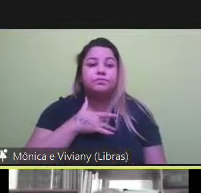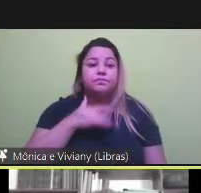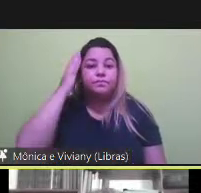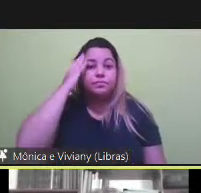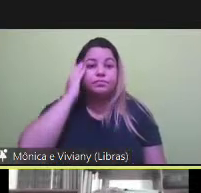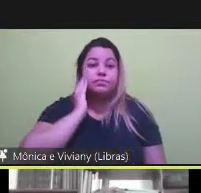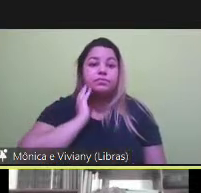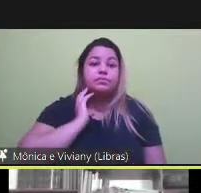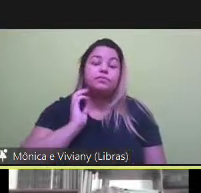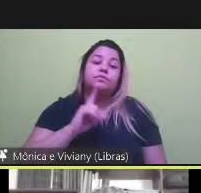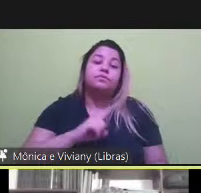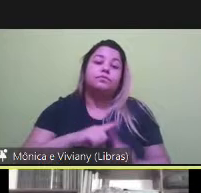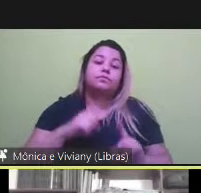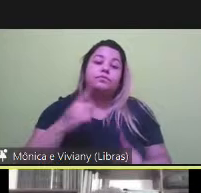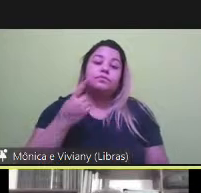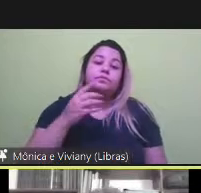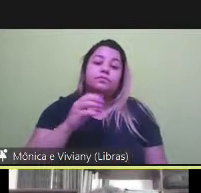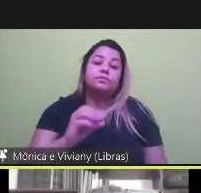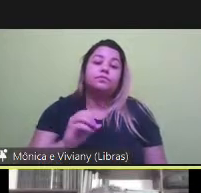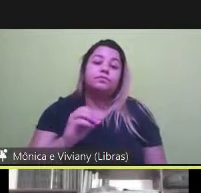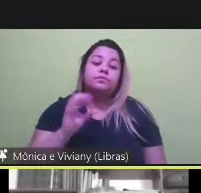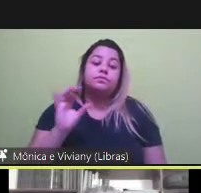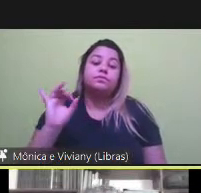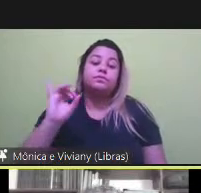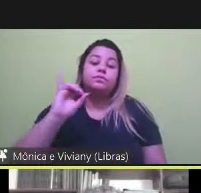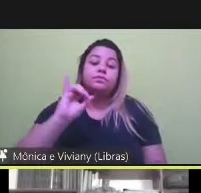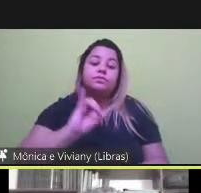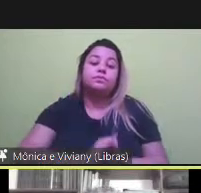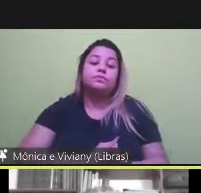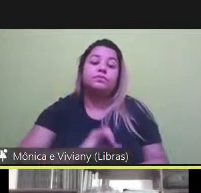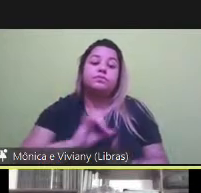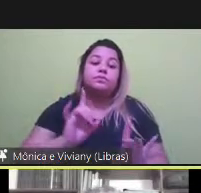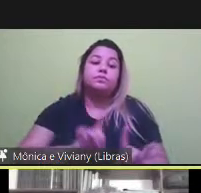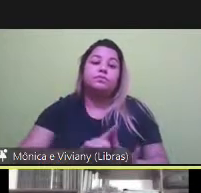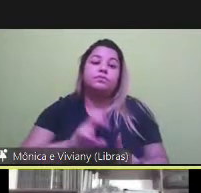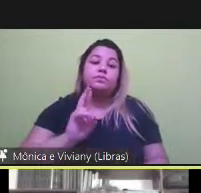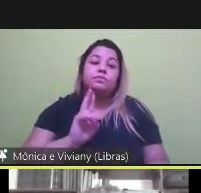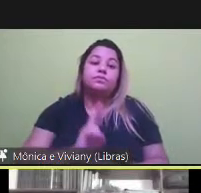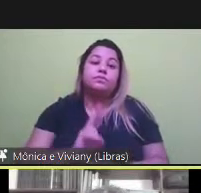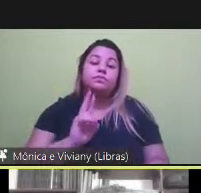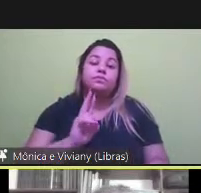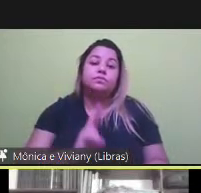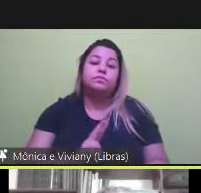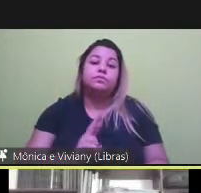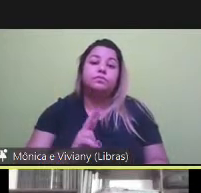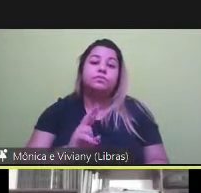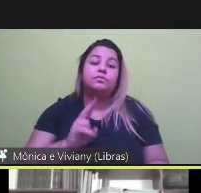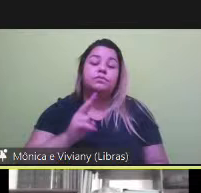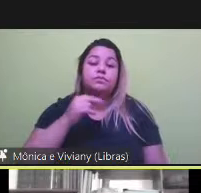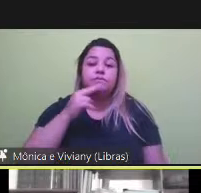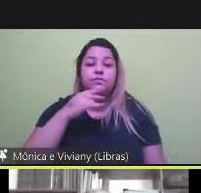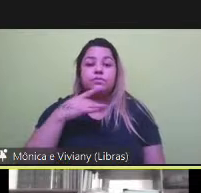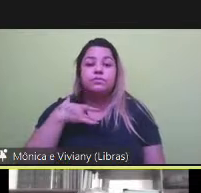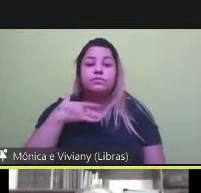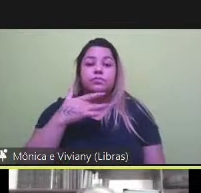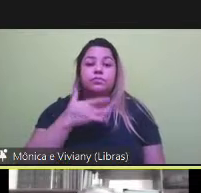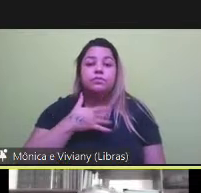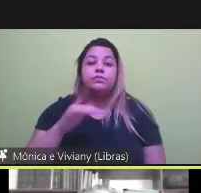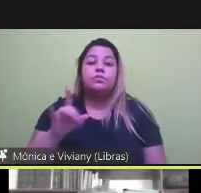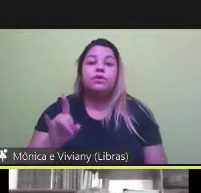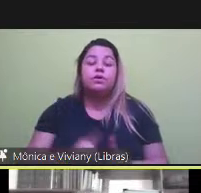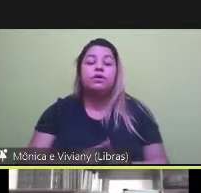the prevention and in the approaching of the health problems instead of just promoting